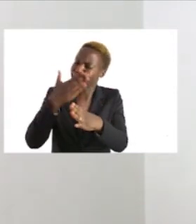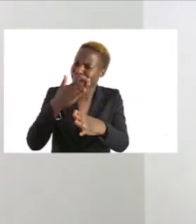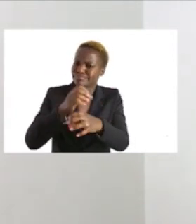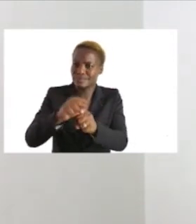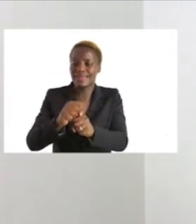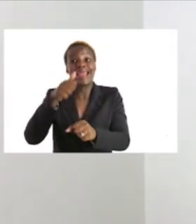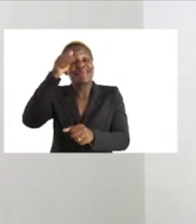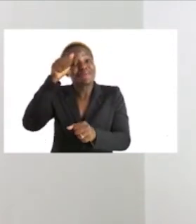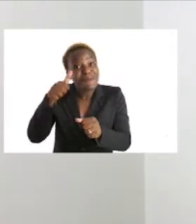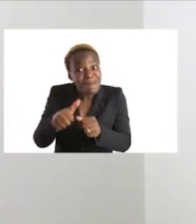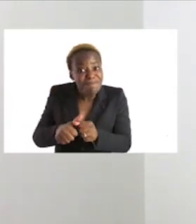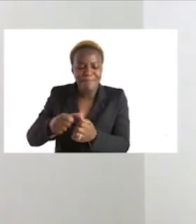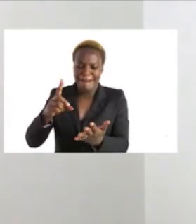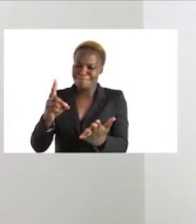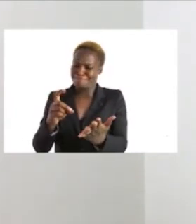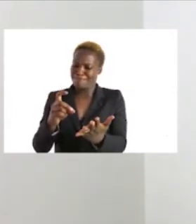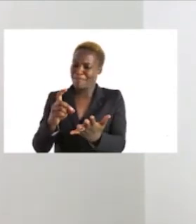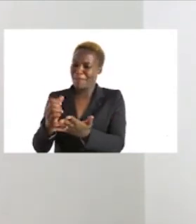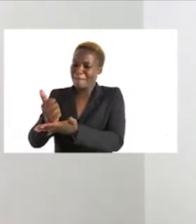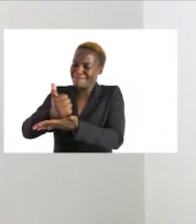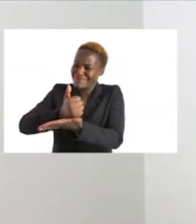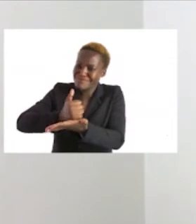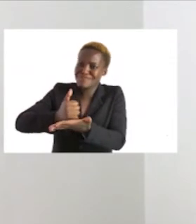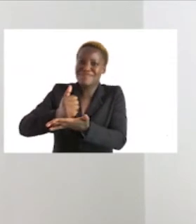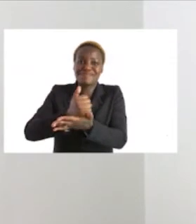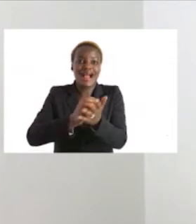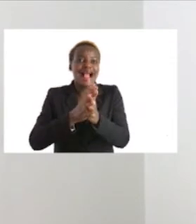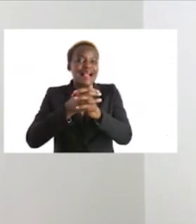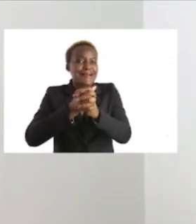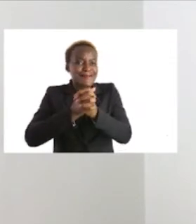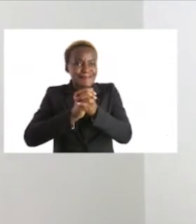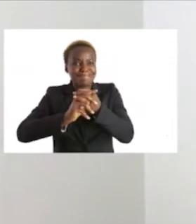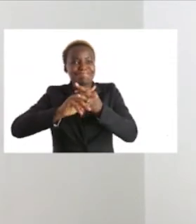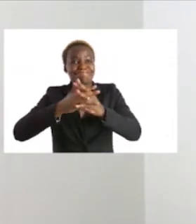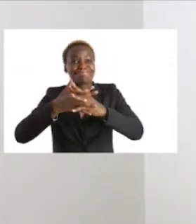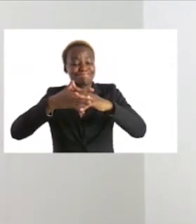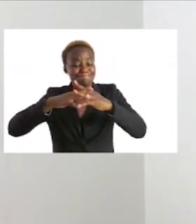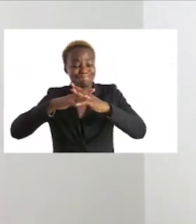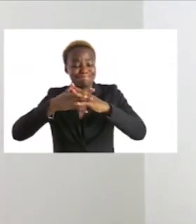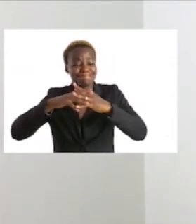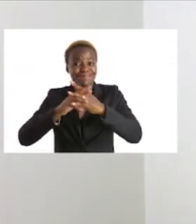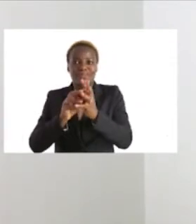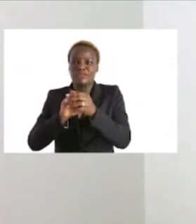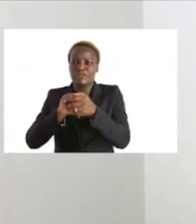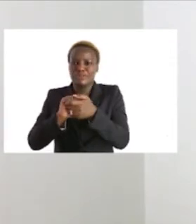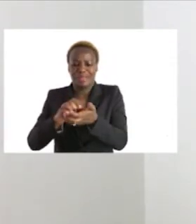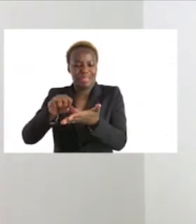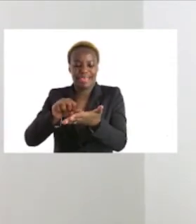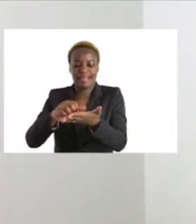hands. It's very healthy, thoroughly and thoroughly to keep all the germs